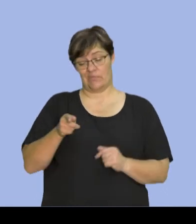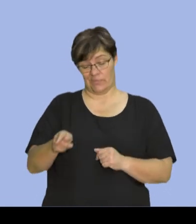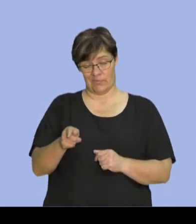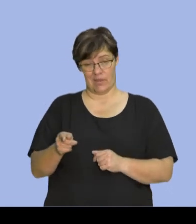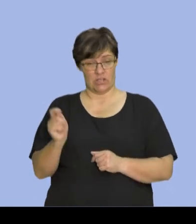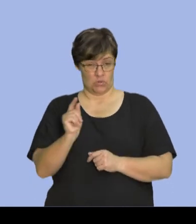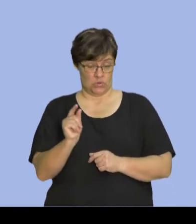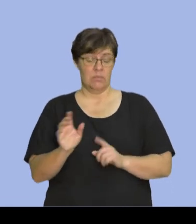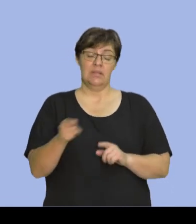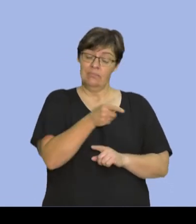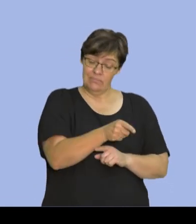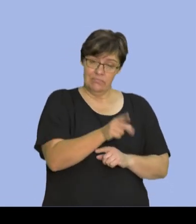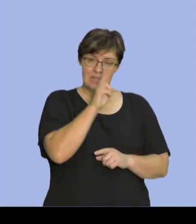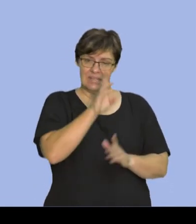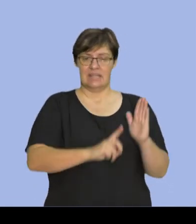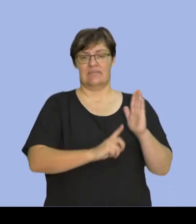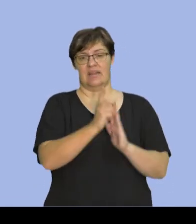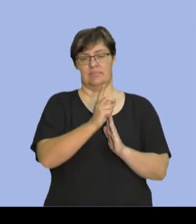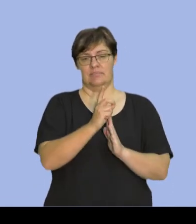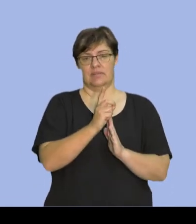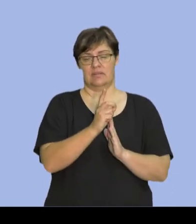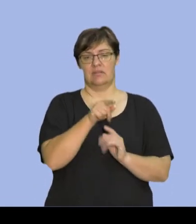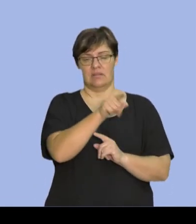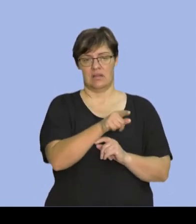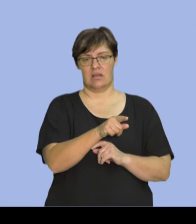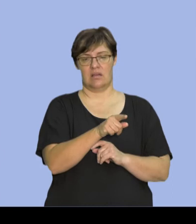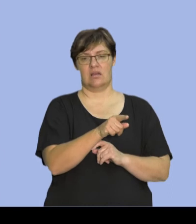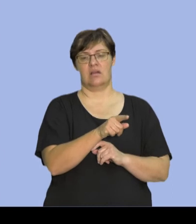while. Here we see the development of a benign